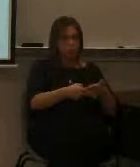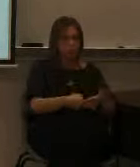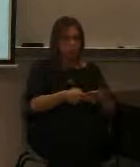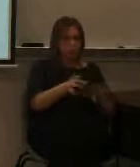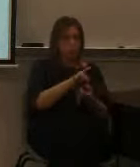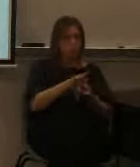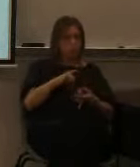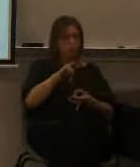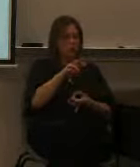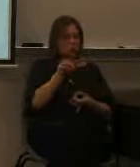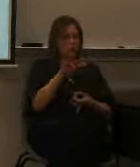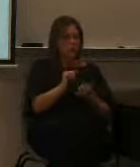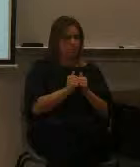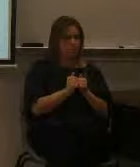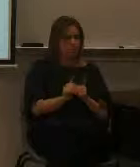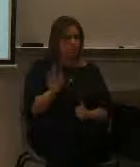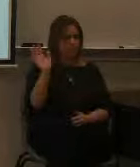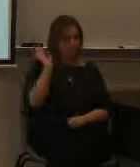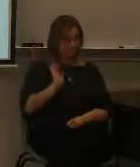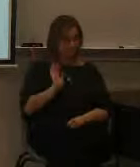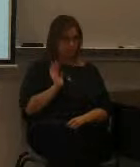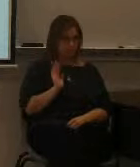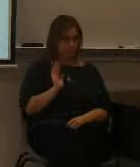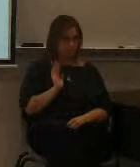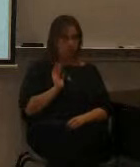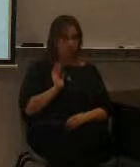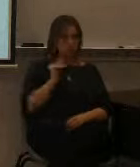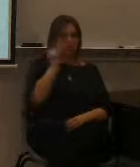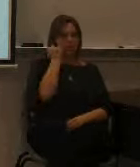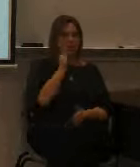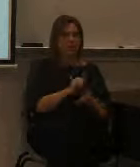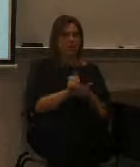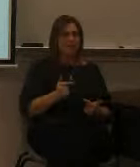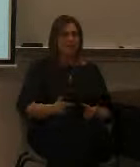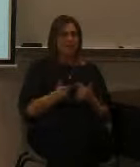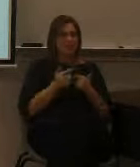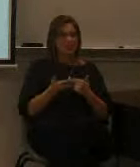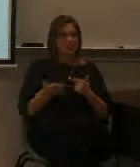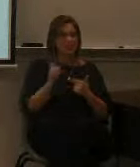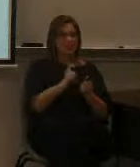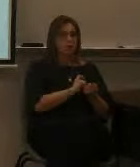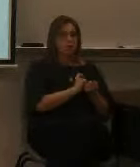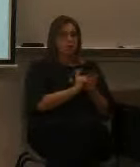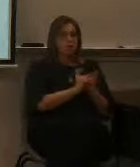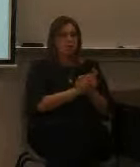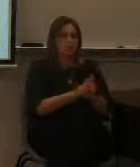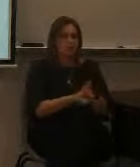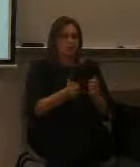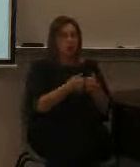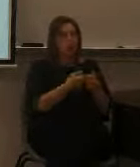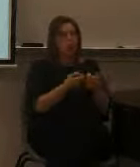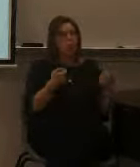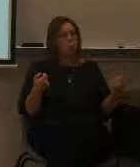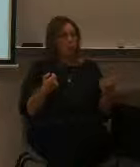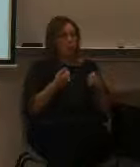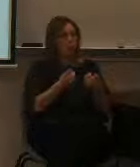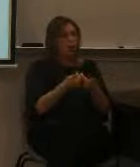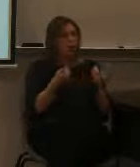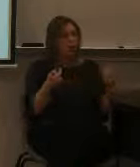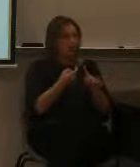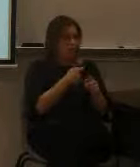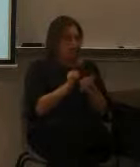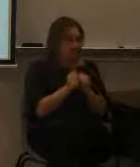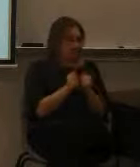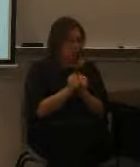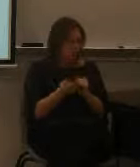as the ghost of competition past, and the idea that organisms should evolve away from competing with each other, right? And